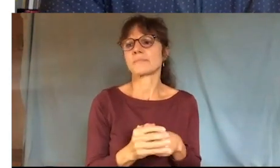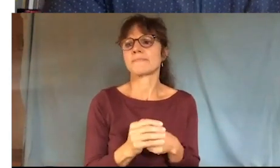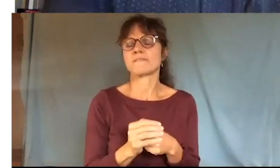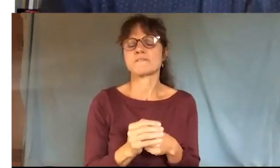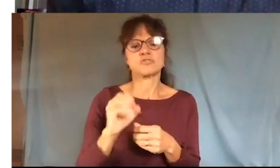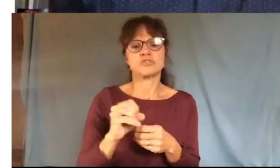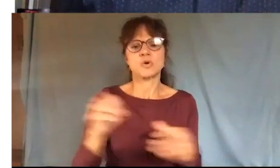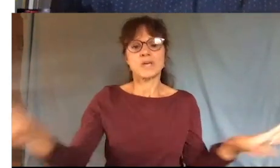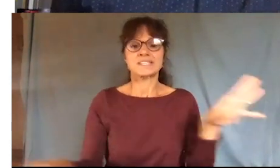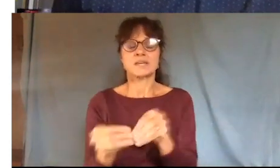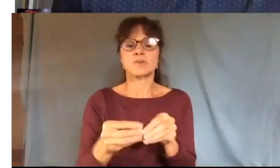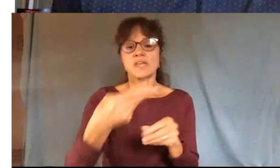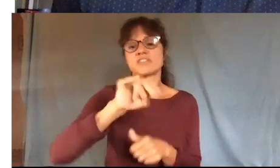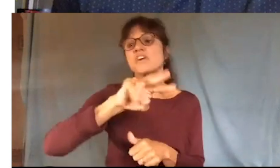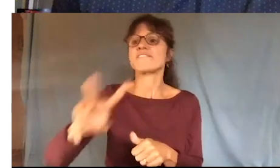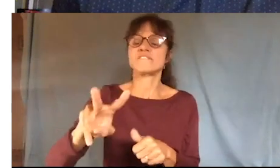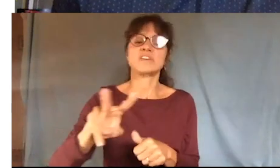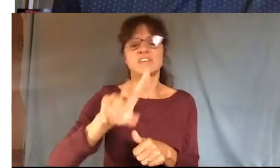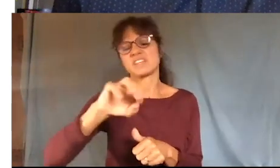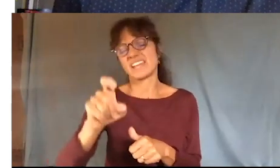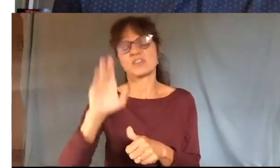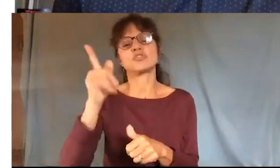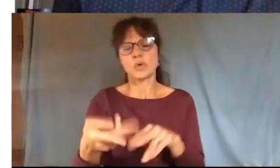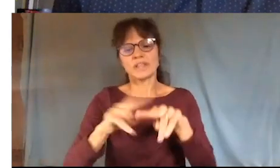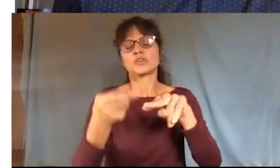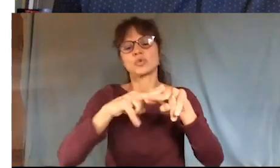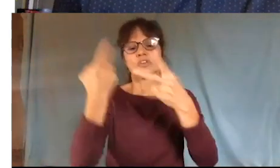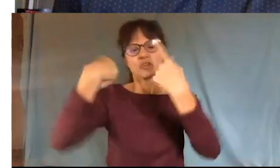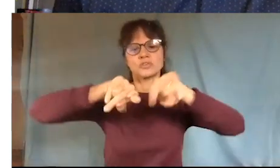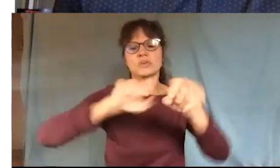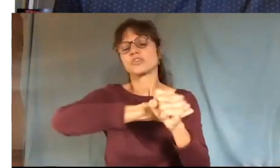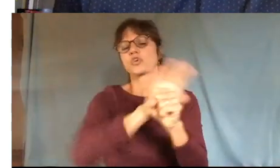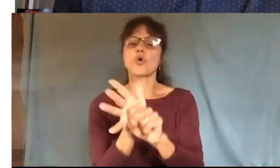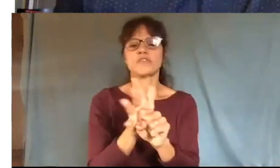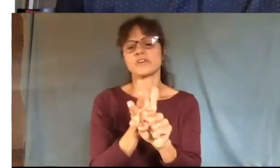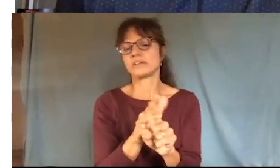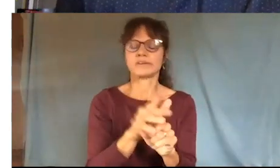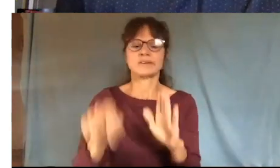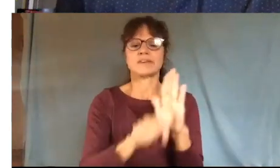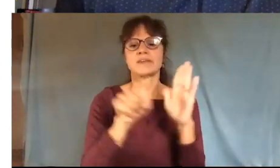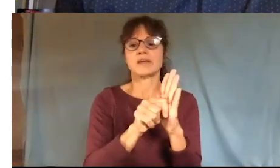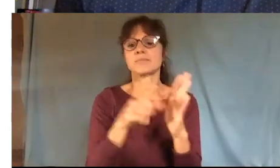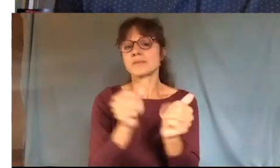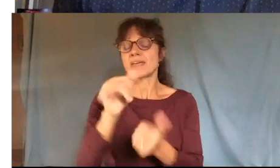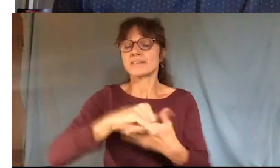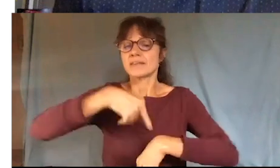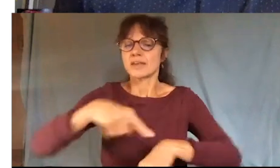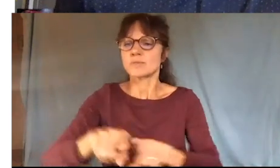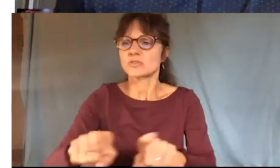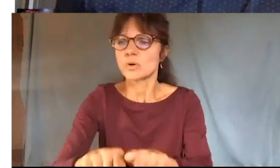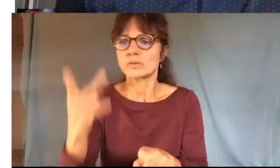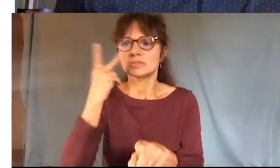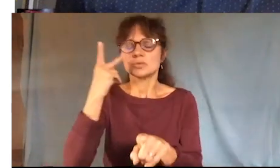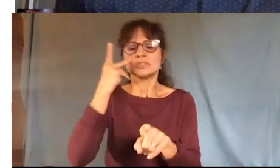So in summary, HIV diagnoses are likely going to increase during the COVID-19 era and past the COVID-19 era. We're going to see